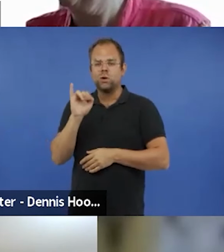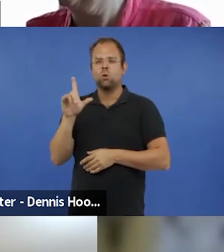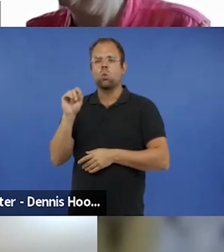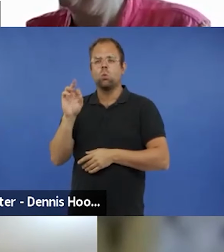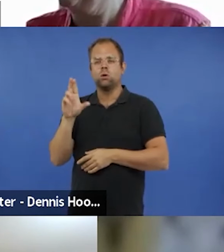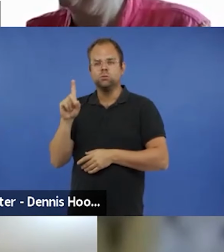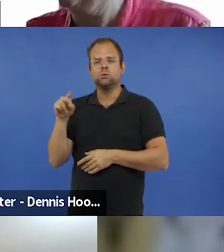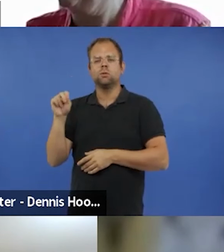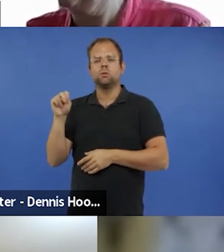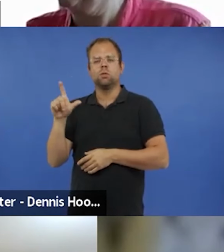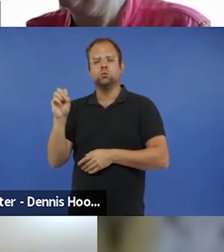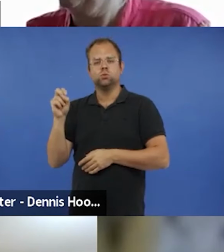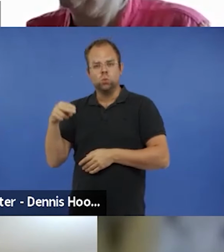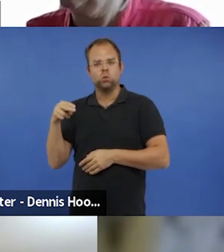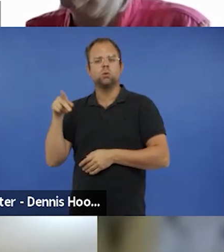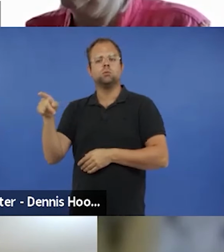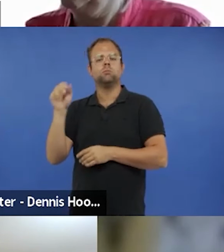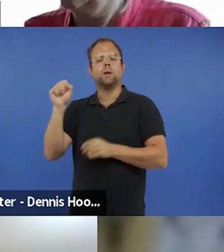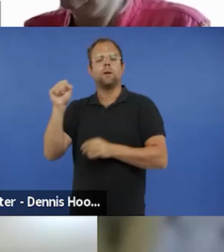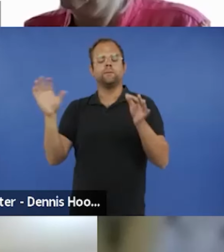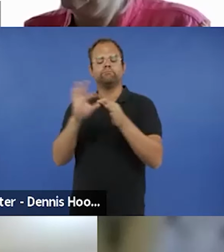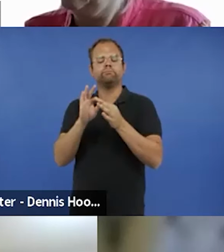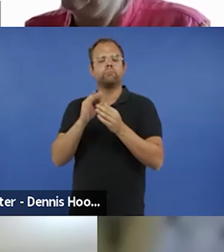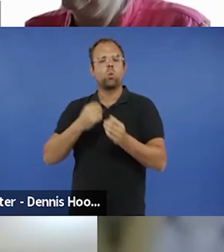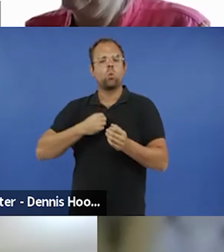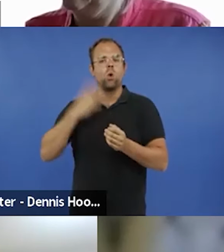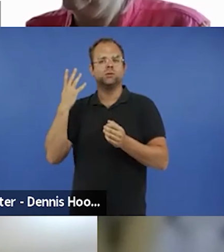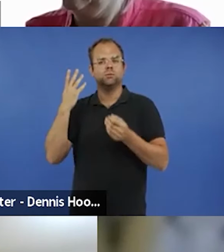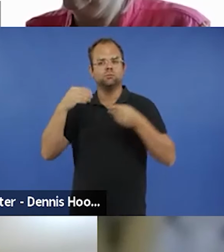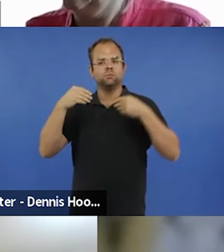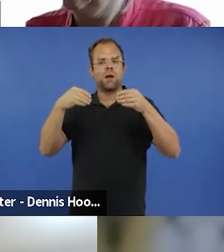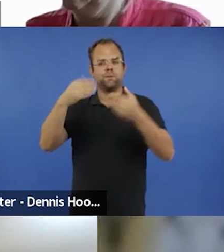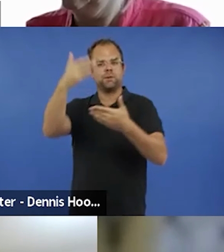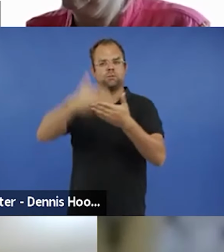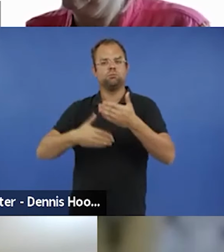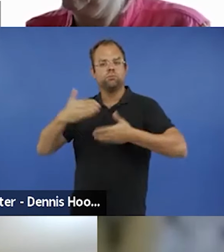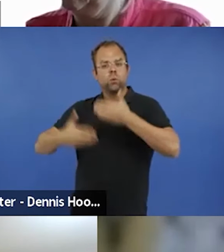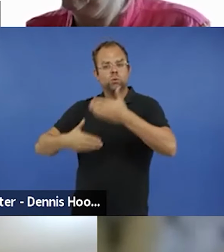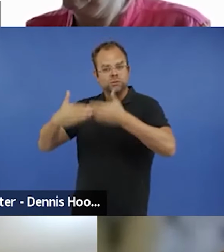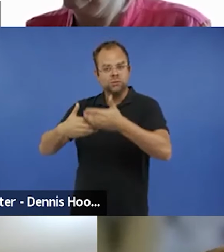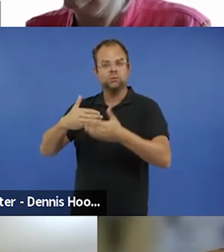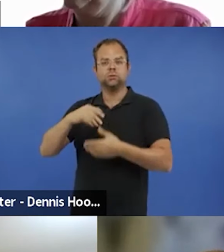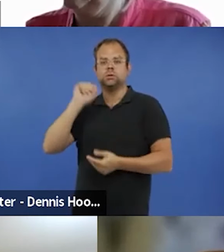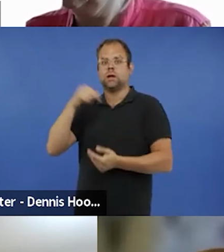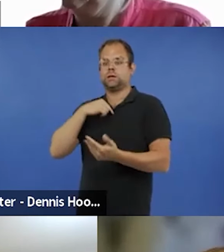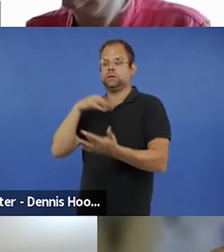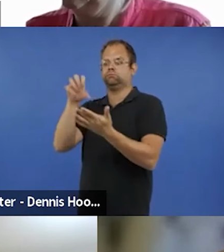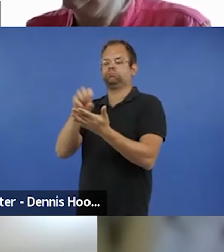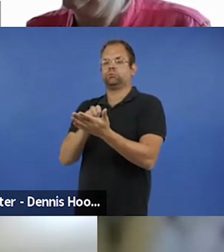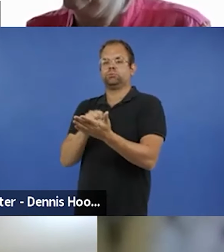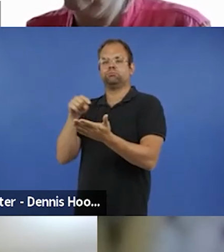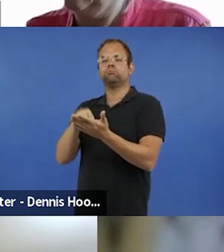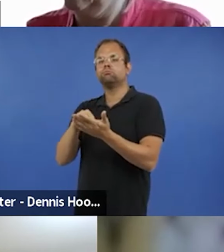direct experience that you have shared with us today. Thank you, Louie. Yeah, that you're welcome. So that